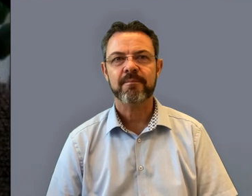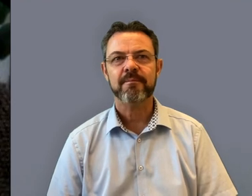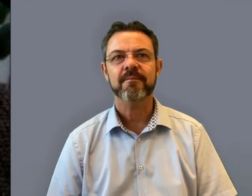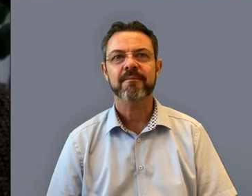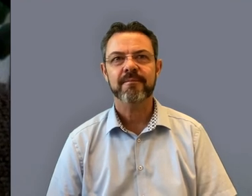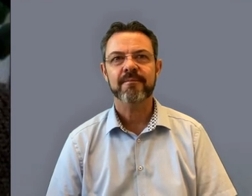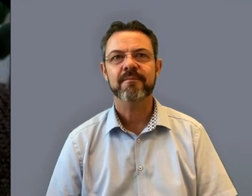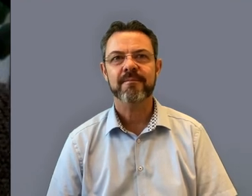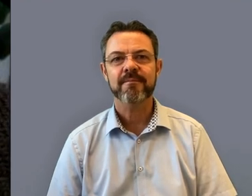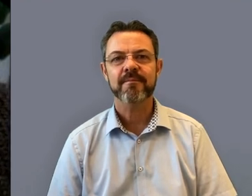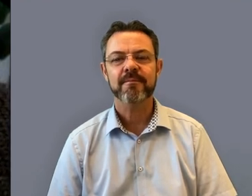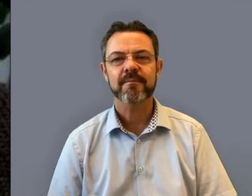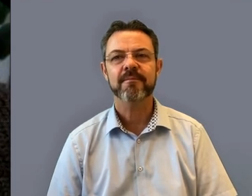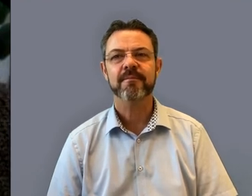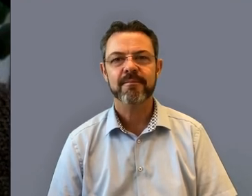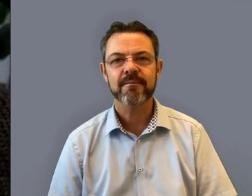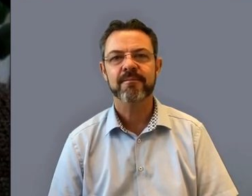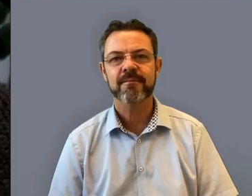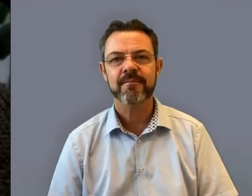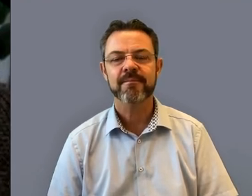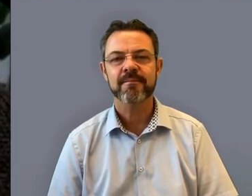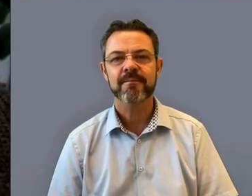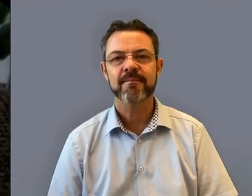the exposure and the different places I went to. So